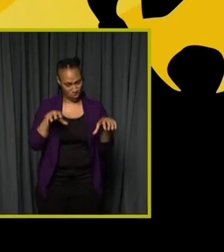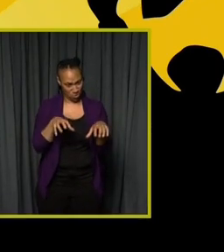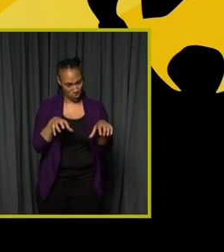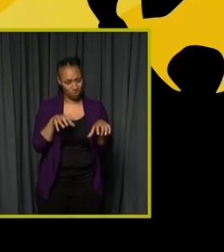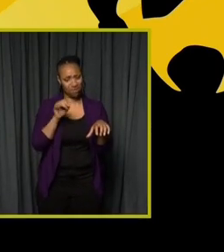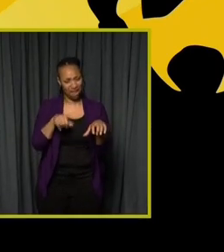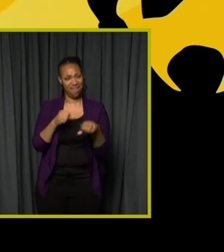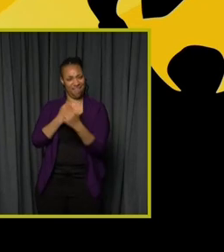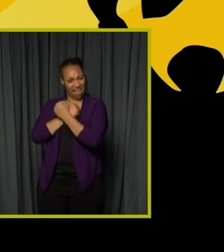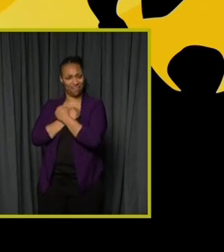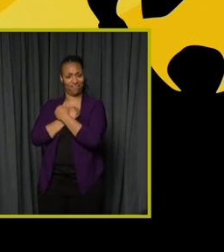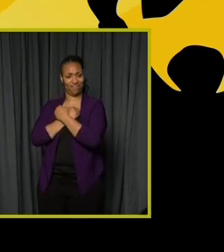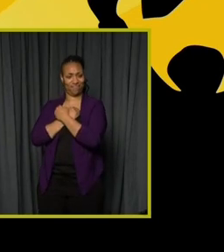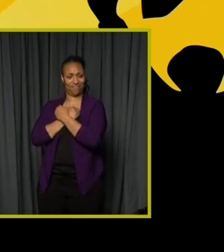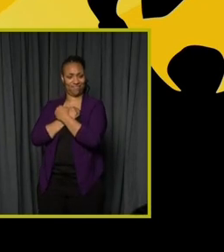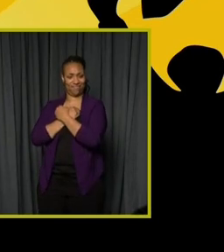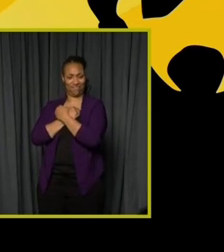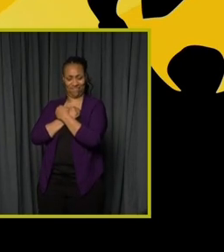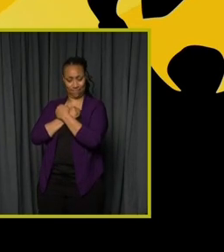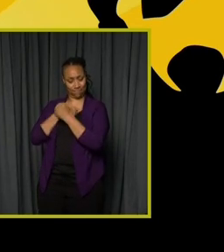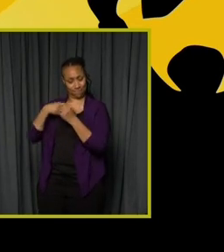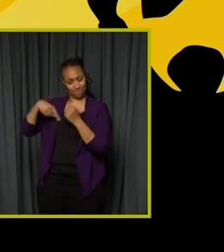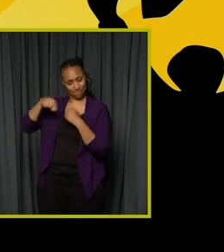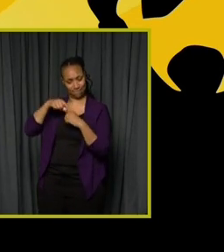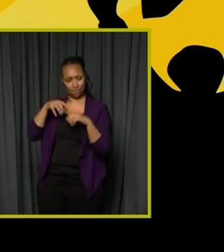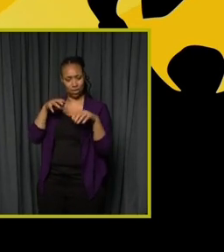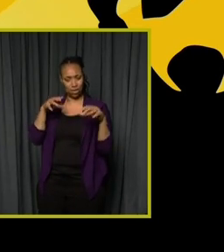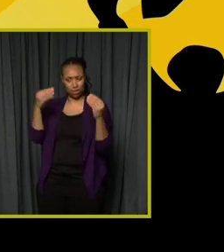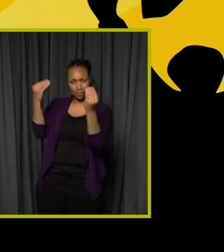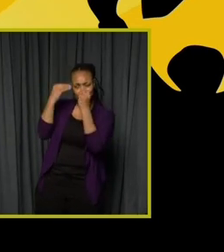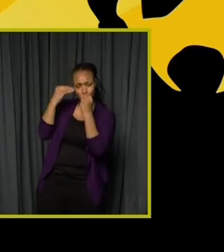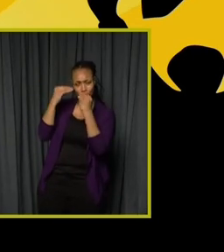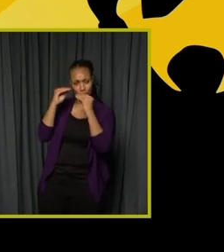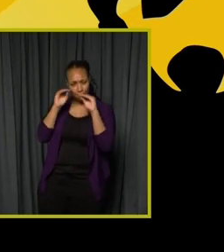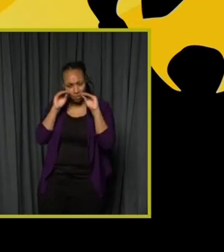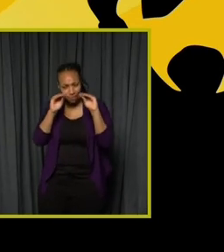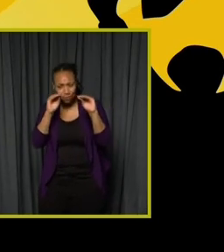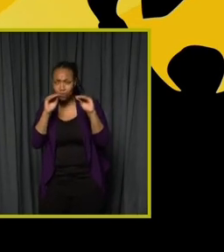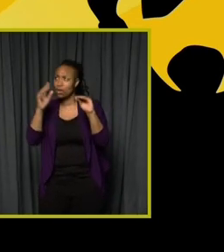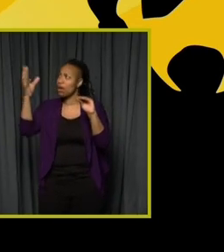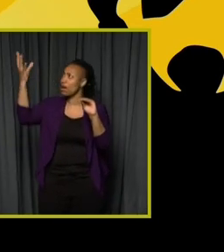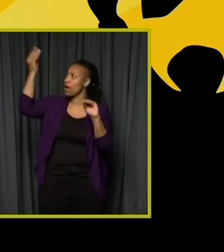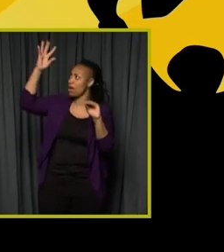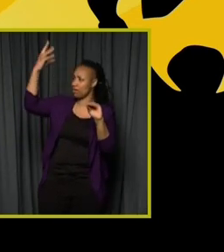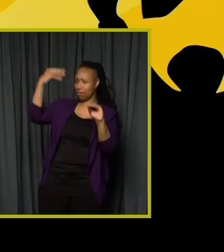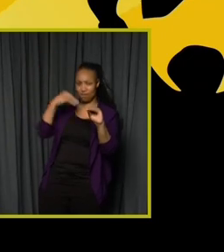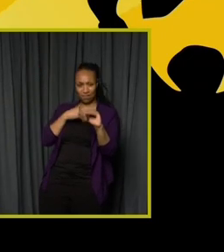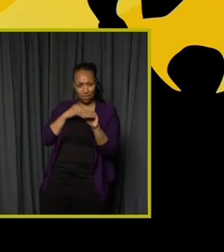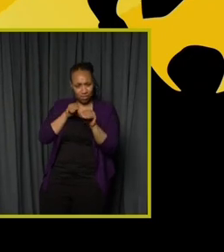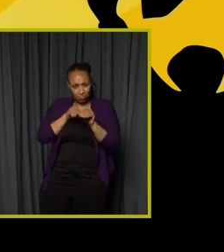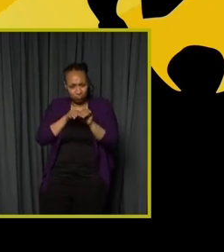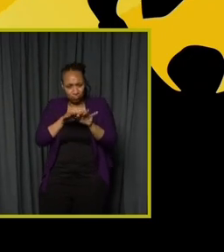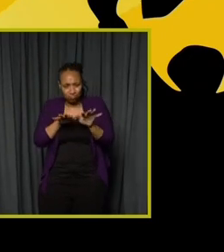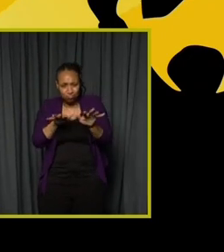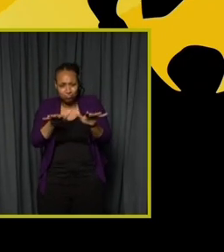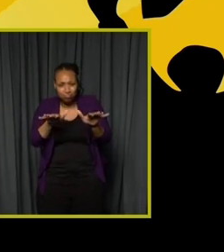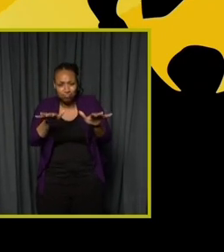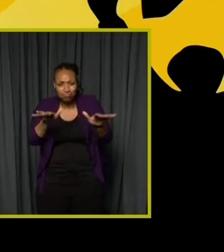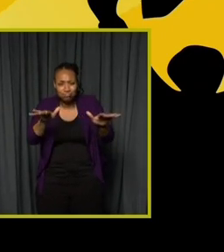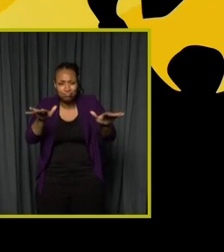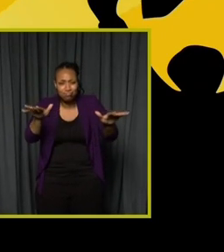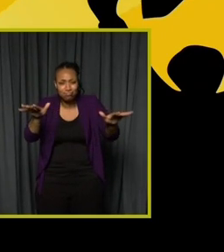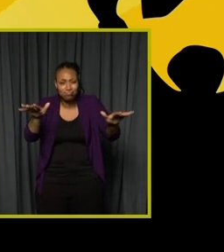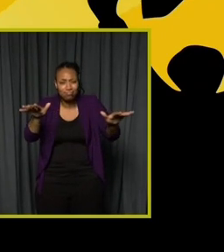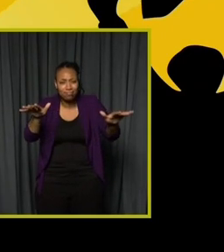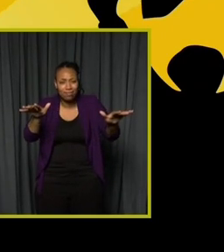one another, for love is of God. And everyone who loves is born of God and knows God.